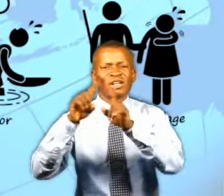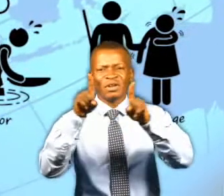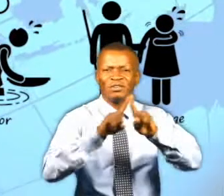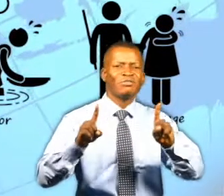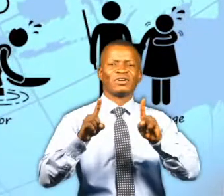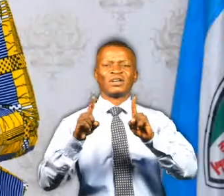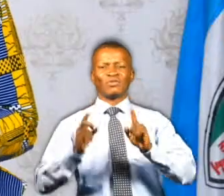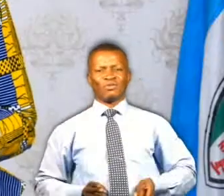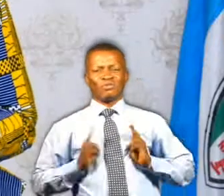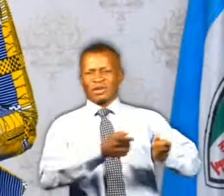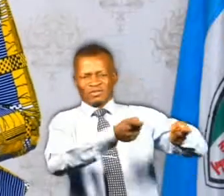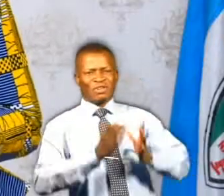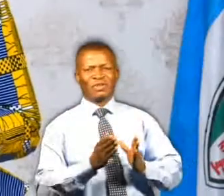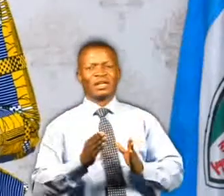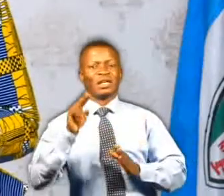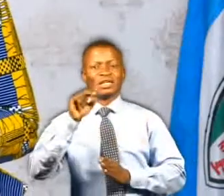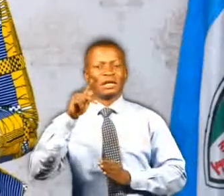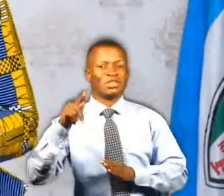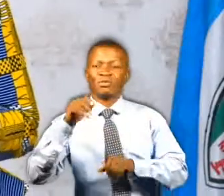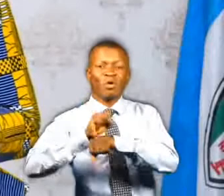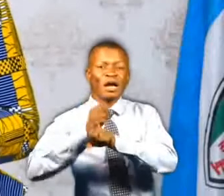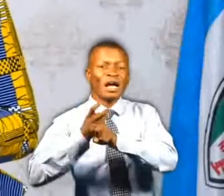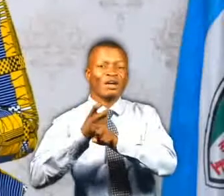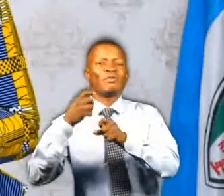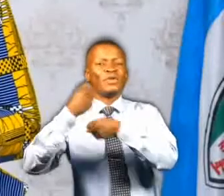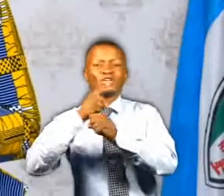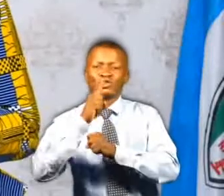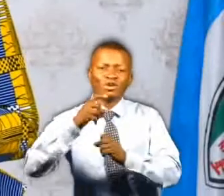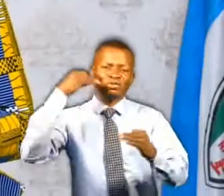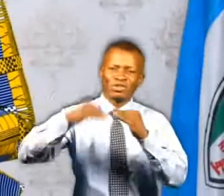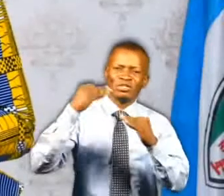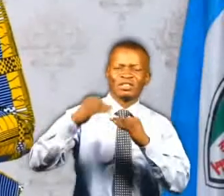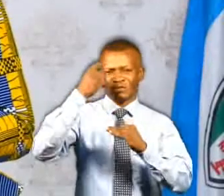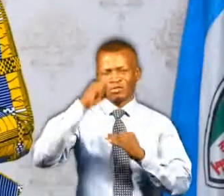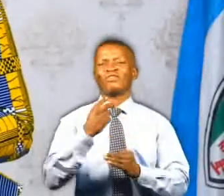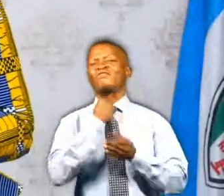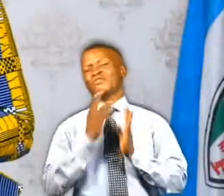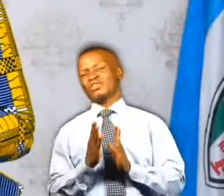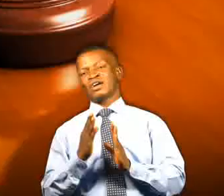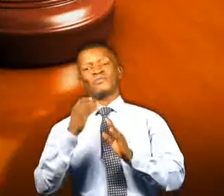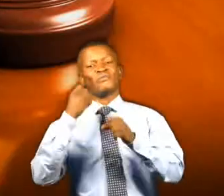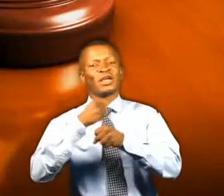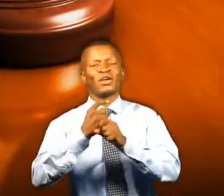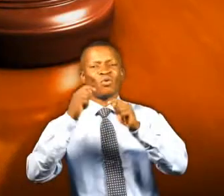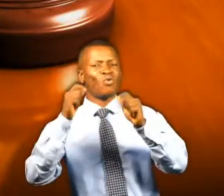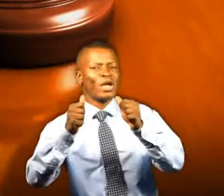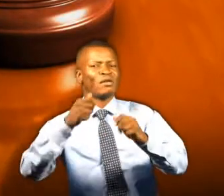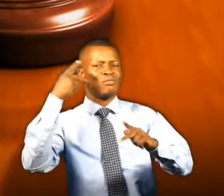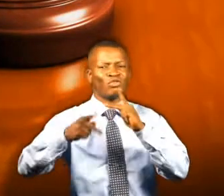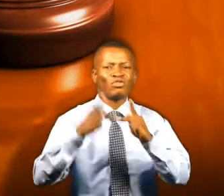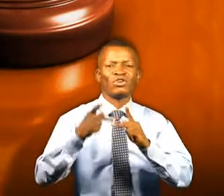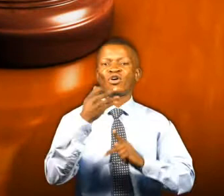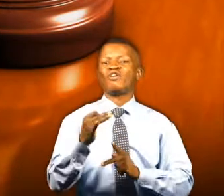of human trafficking. NAPTIP is leaving no stone unturned to ensure justice for the victims and ensure